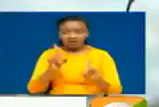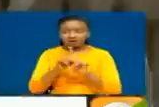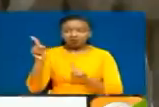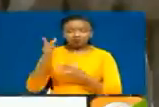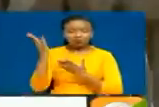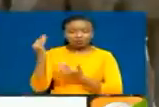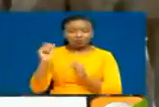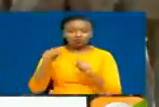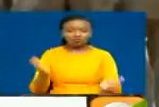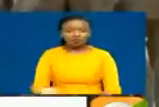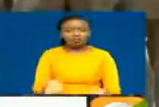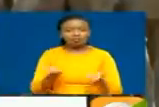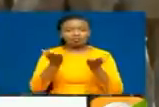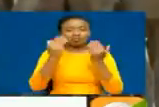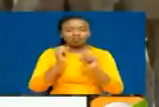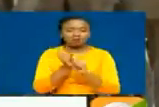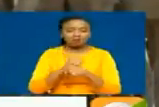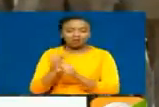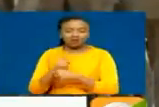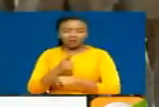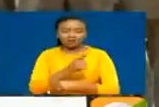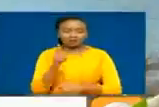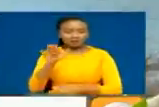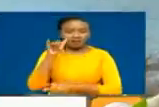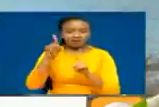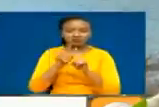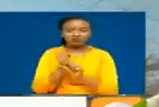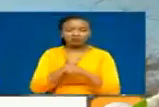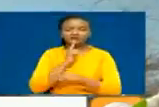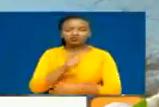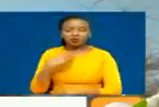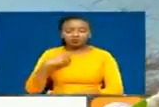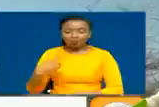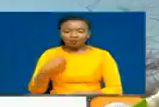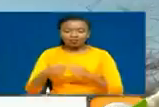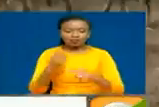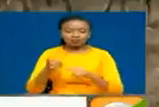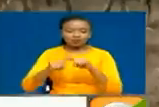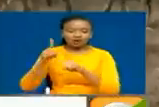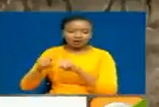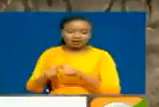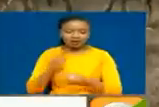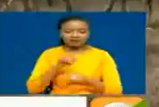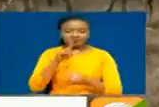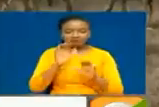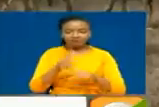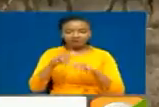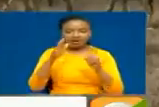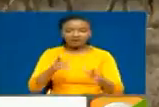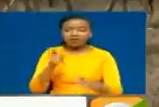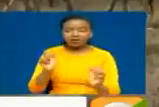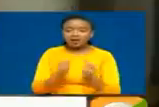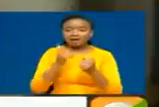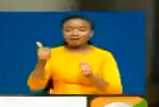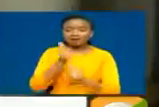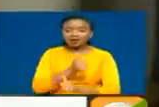improving productivity of the Somali camel in order to ensure increased wealth creation from farming. This is being done under the